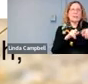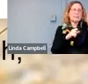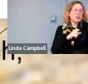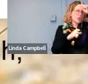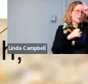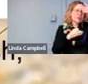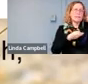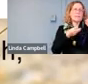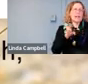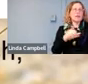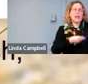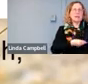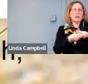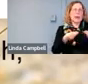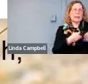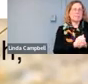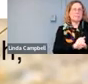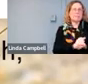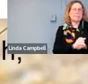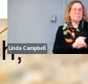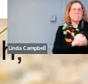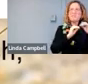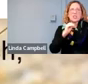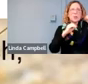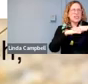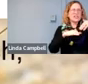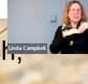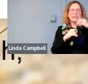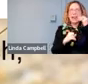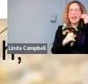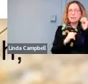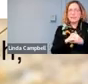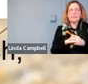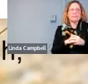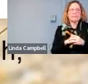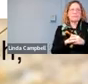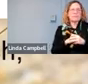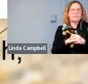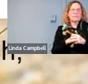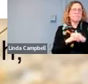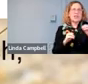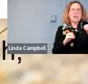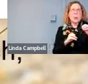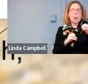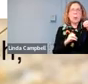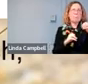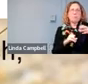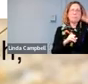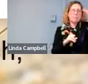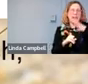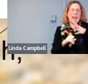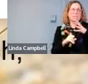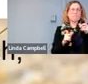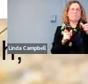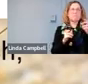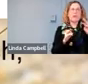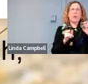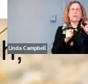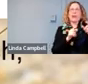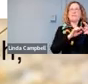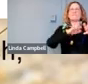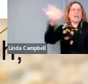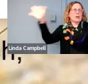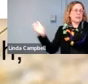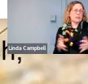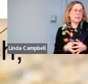And it just happened in the German aquarium trade. They have no indigenous habitat. There's no home.